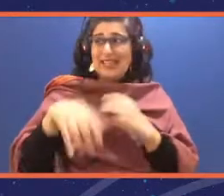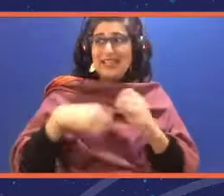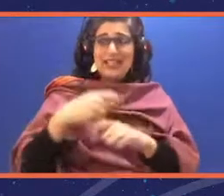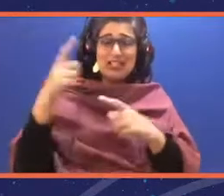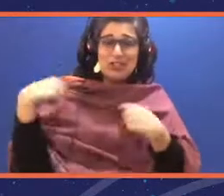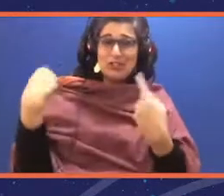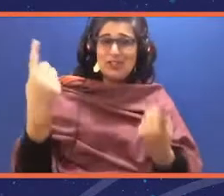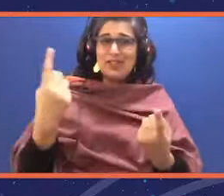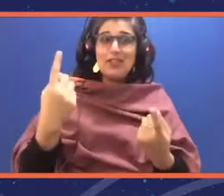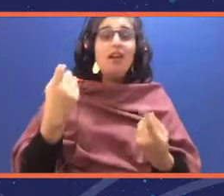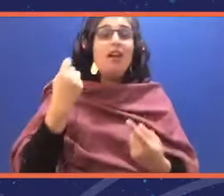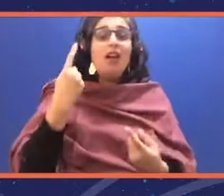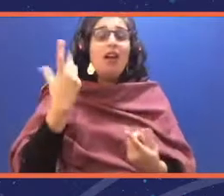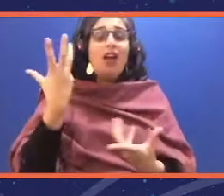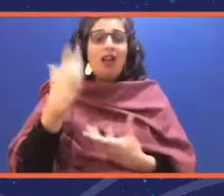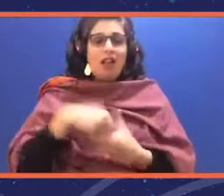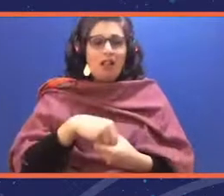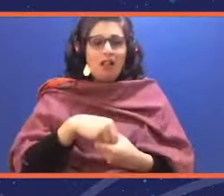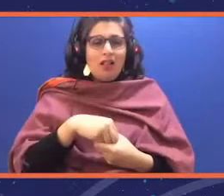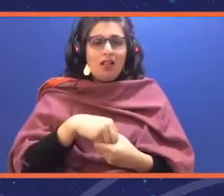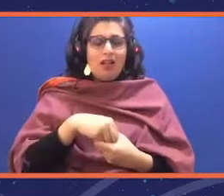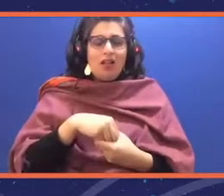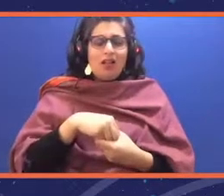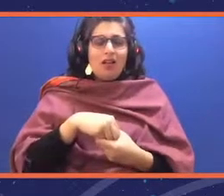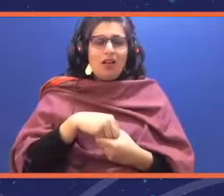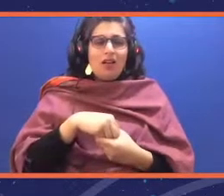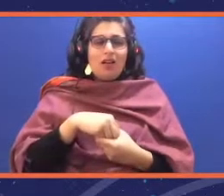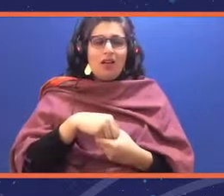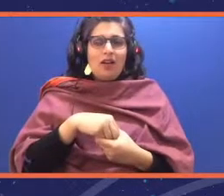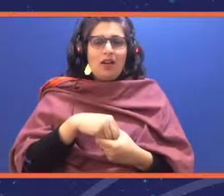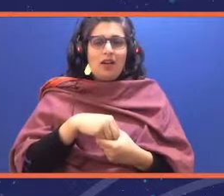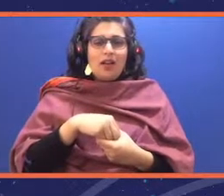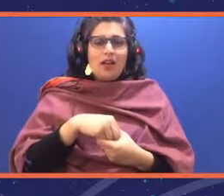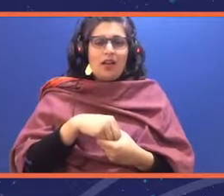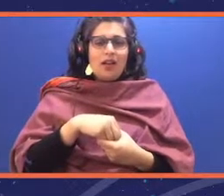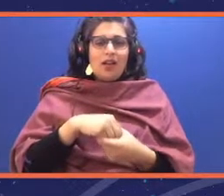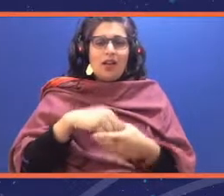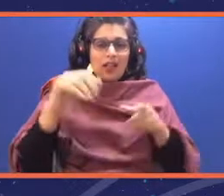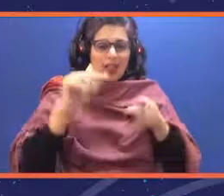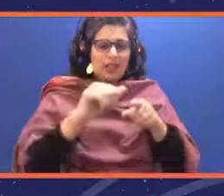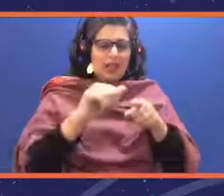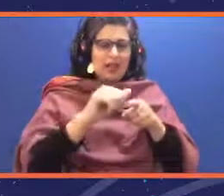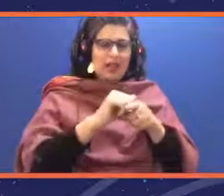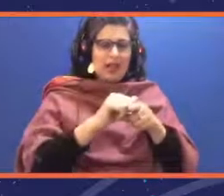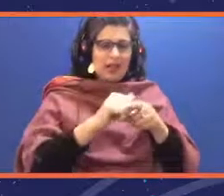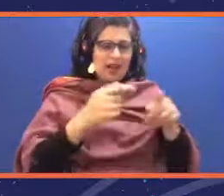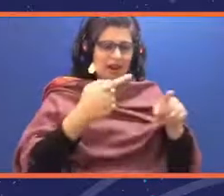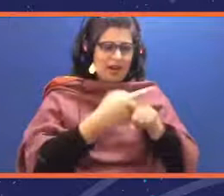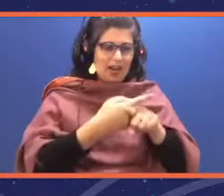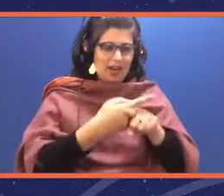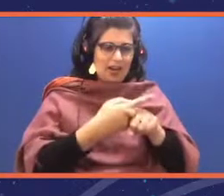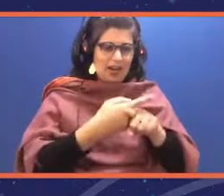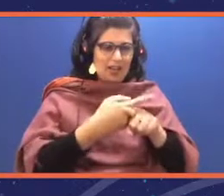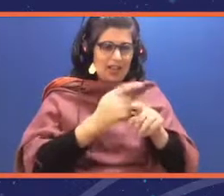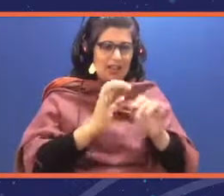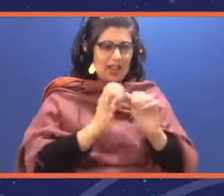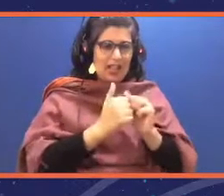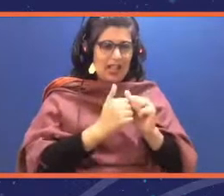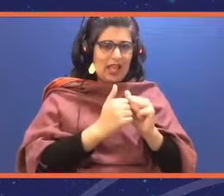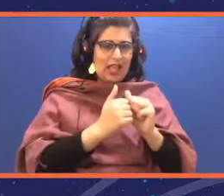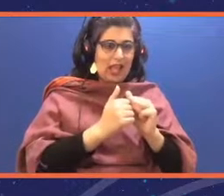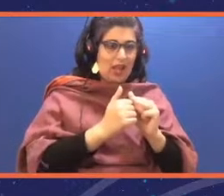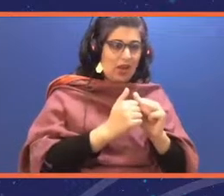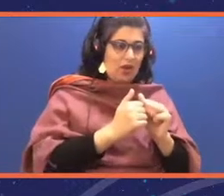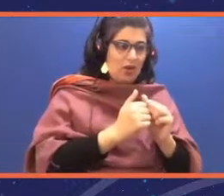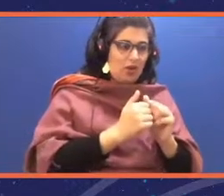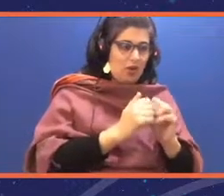it's part of the making the praxis of what we talk about of how to work into a practice of how we're doing the work. And